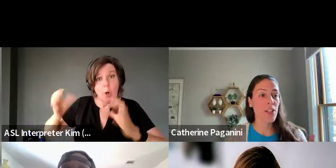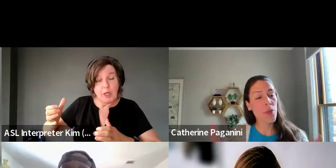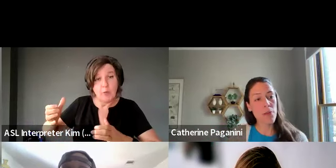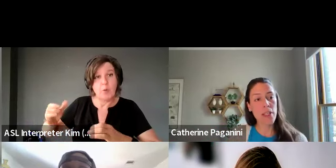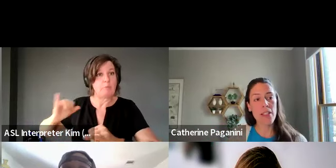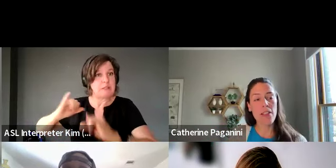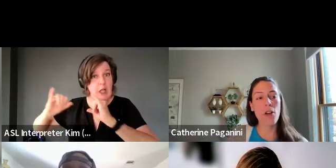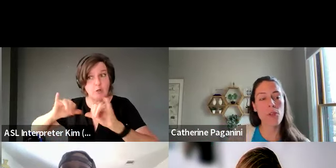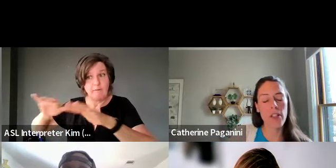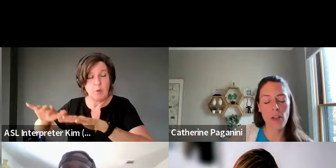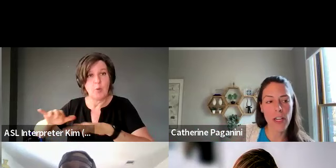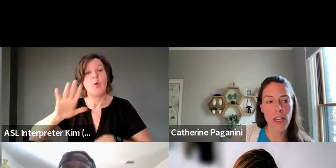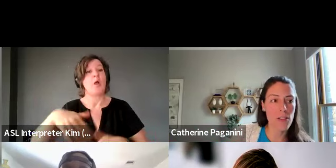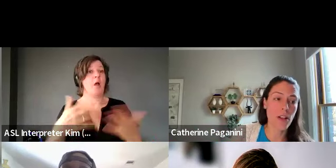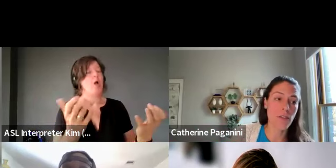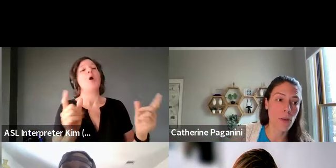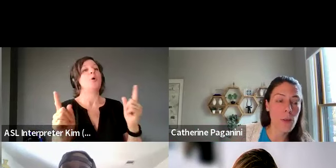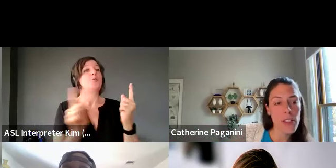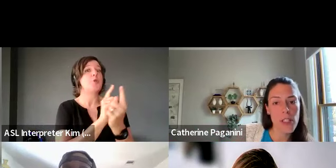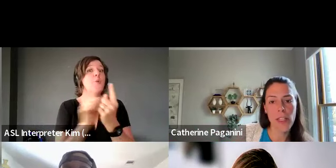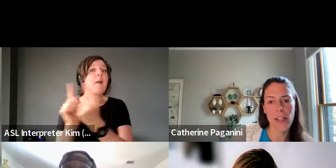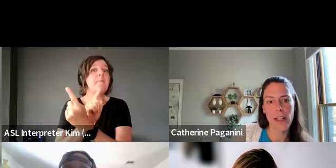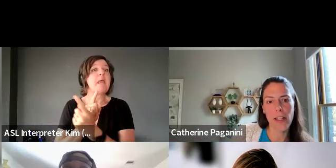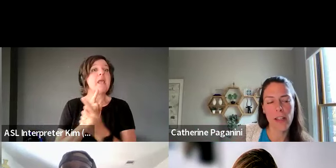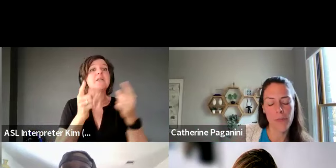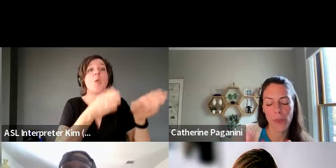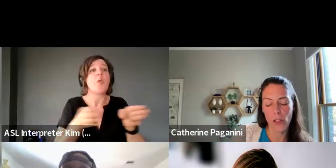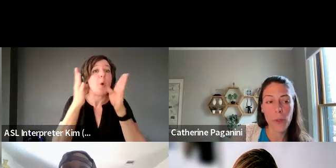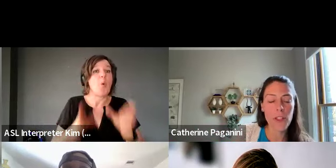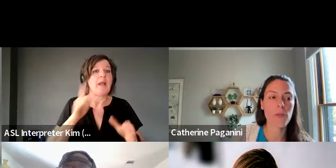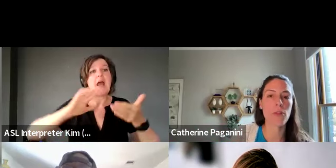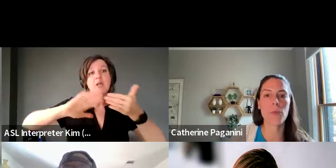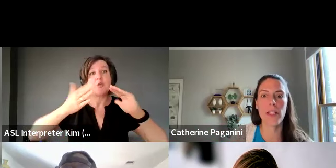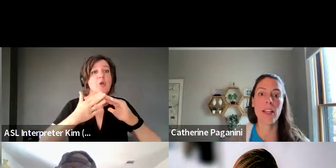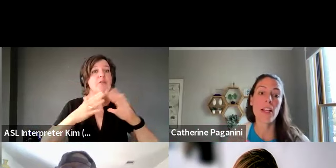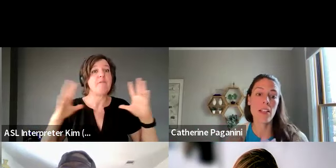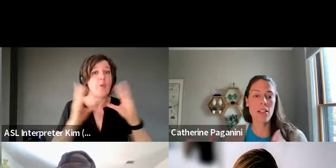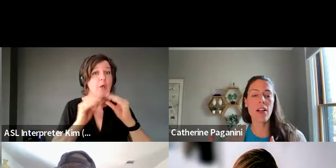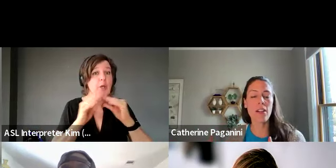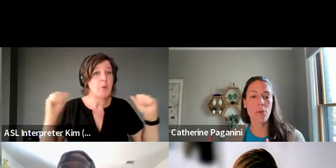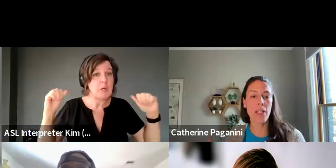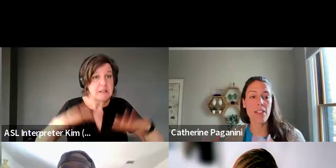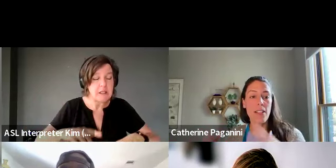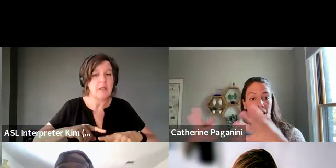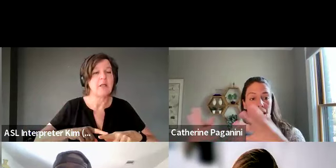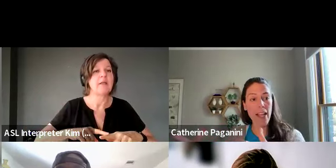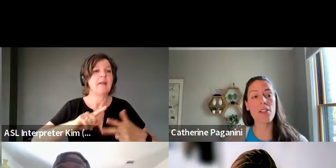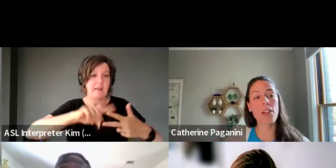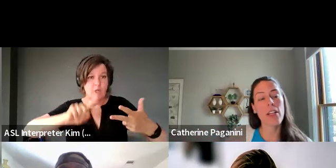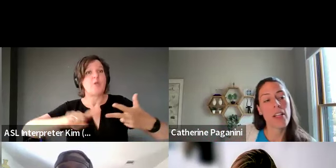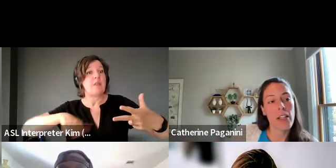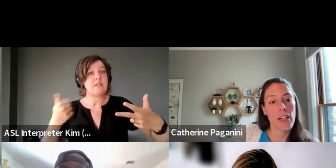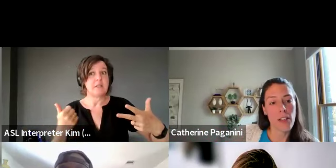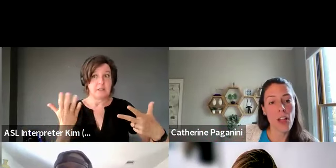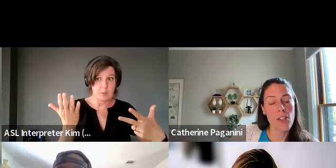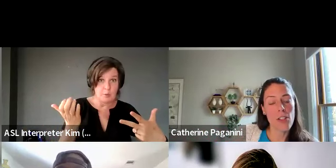this is like, hey, do you want to meet the organizers of the community meet and then the community group? And then this is another thing we can say, like, hey, these